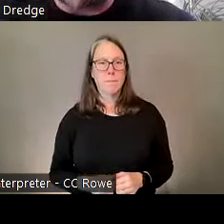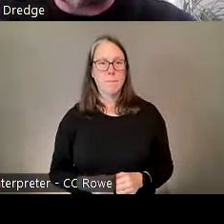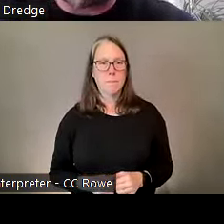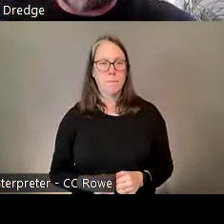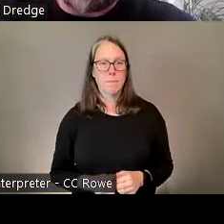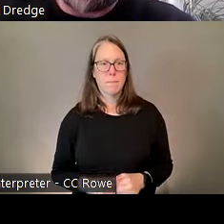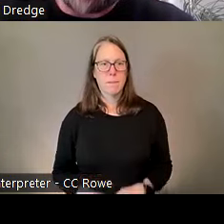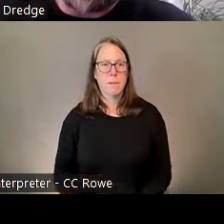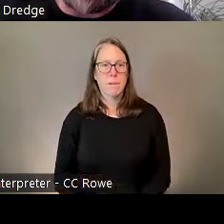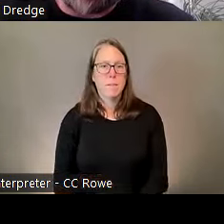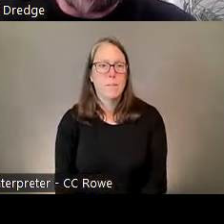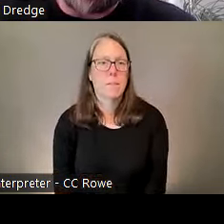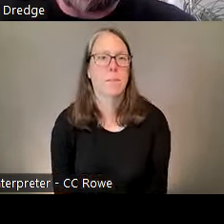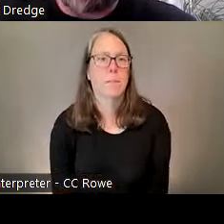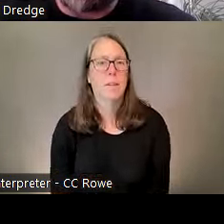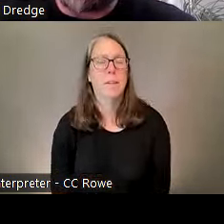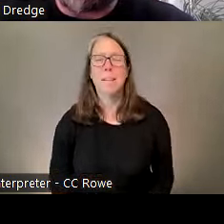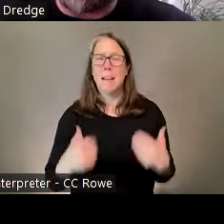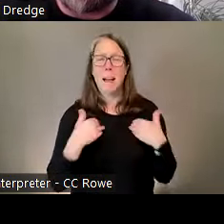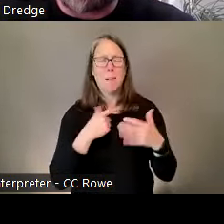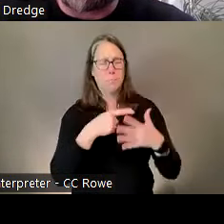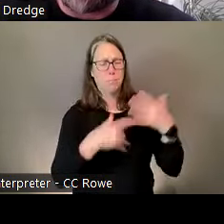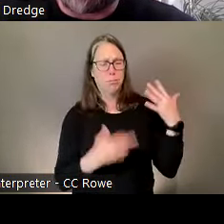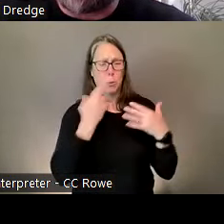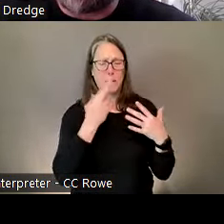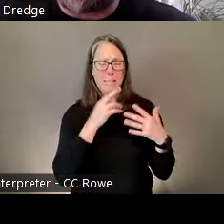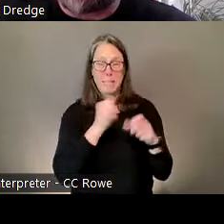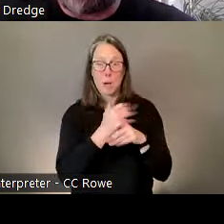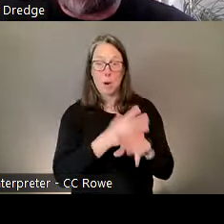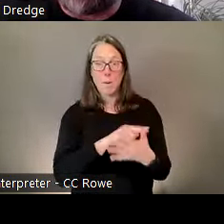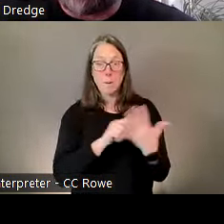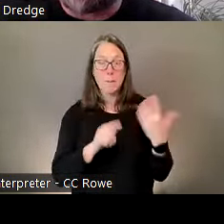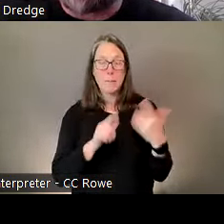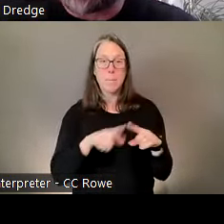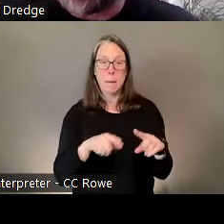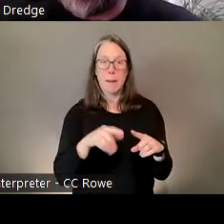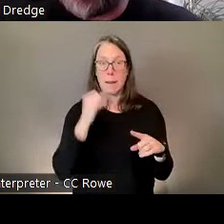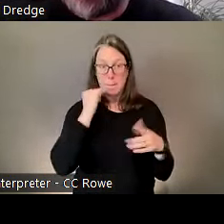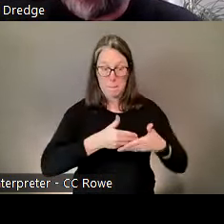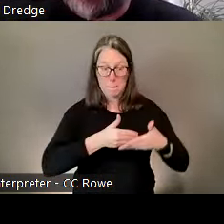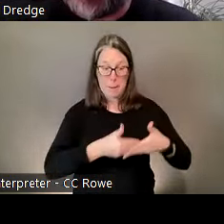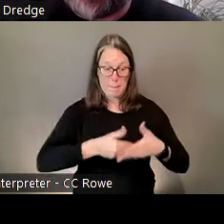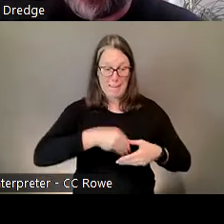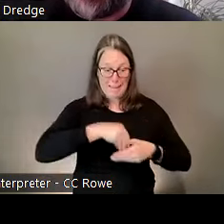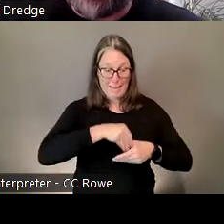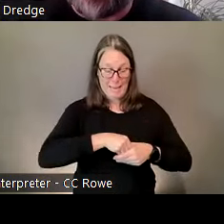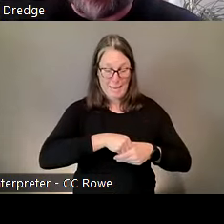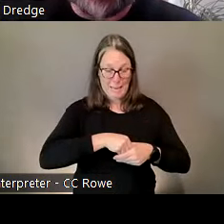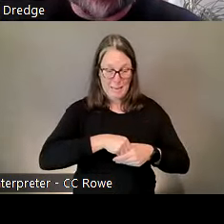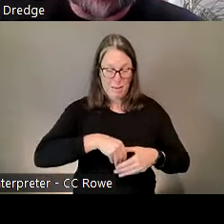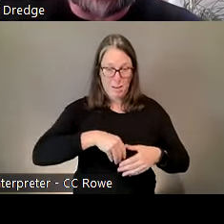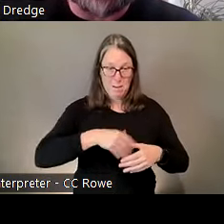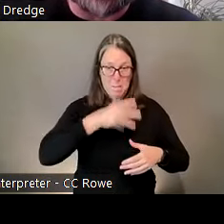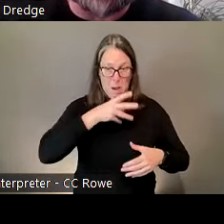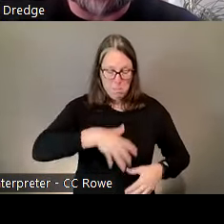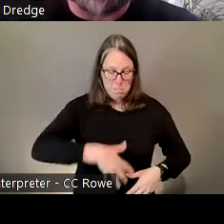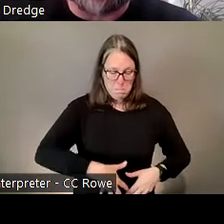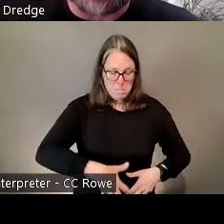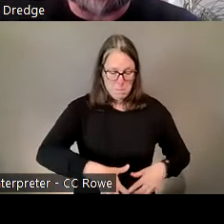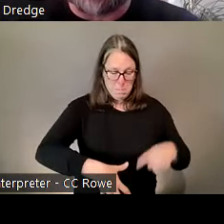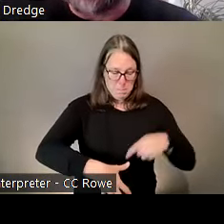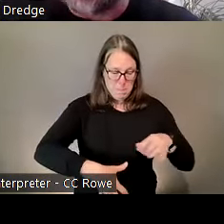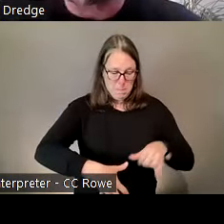and there's a lot of factors that contribute to this, but babies, when they're in the womb, the placenta is controlling their blood flow and their nutrient